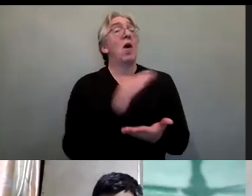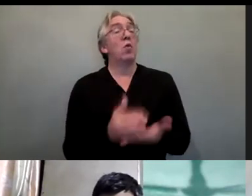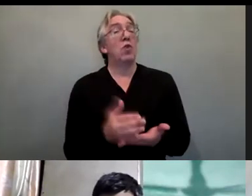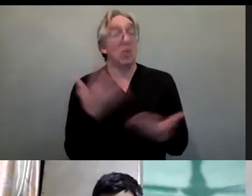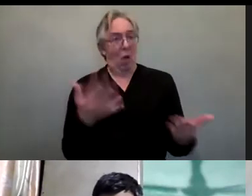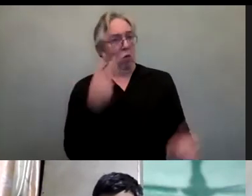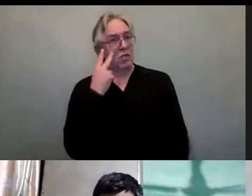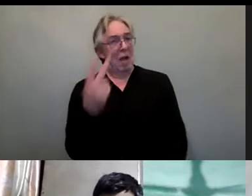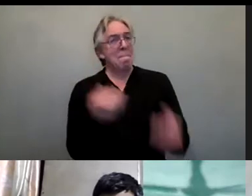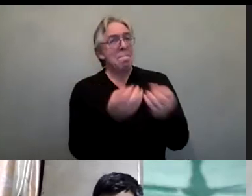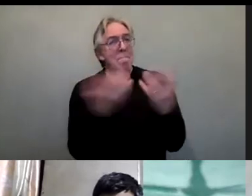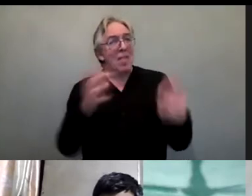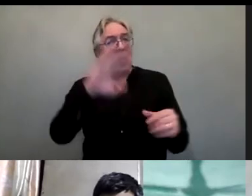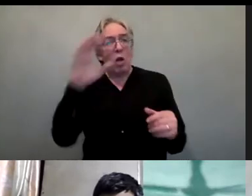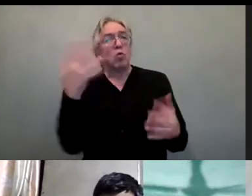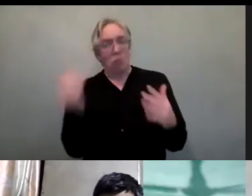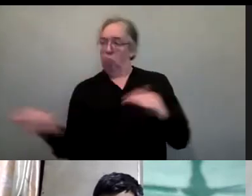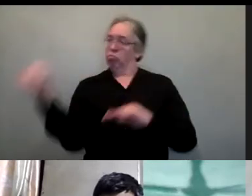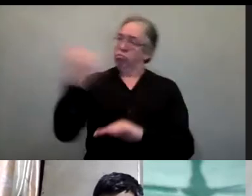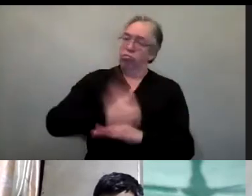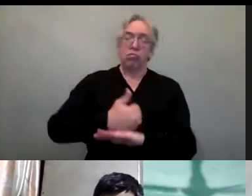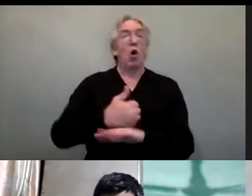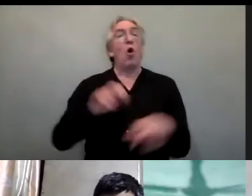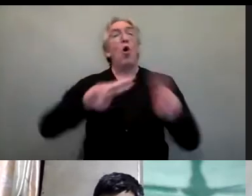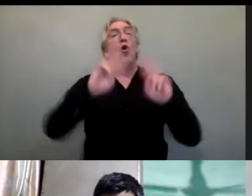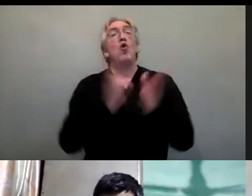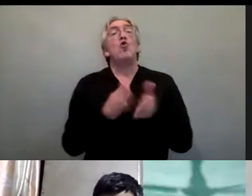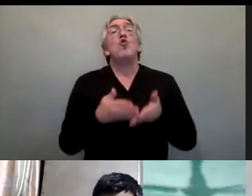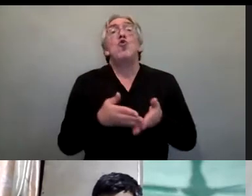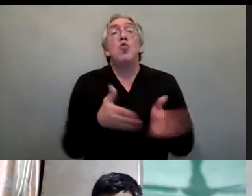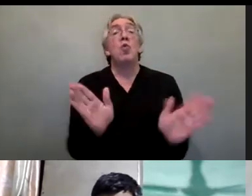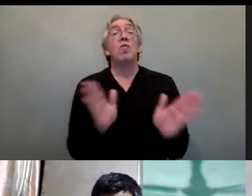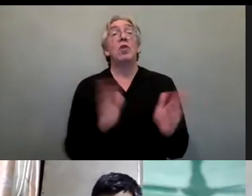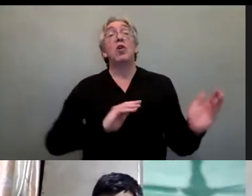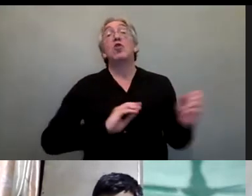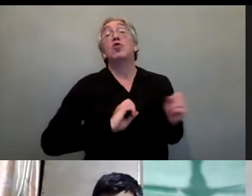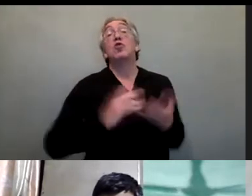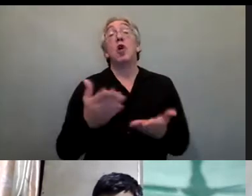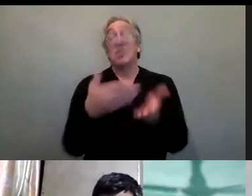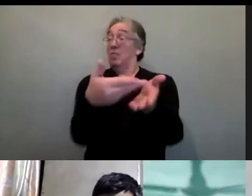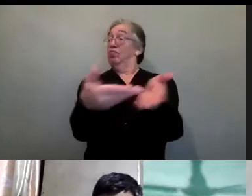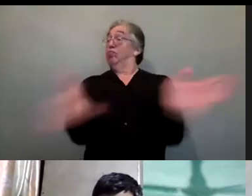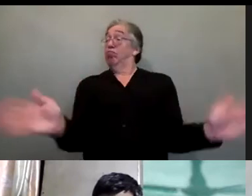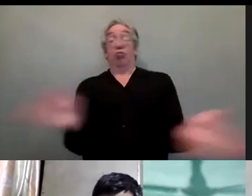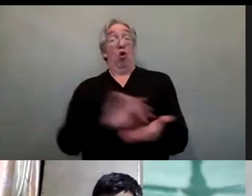those funds utilized to serve persons with disabilities and ensure they have access to online services and